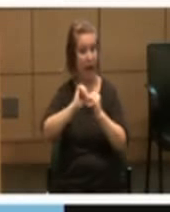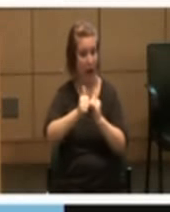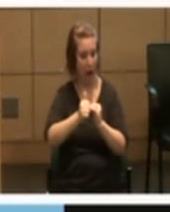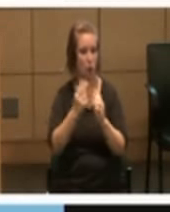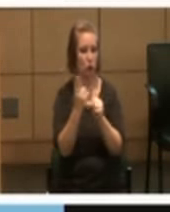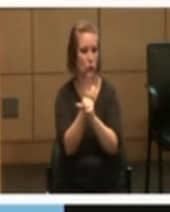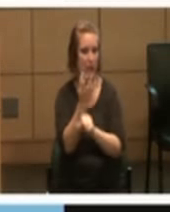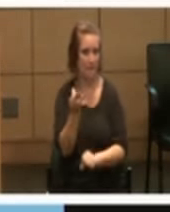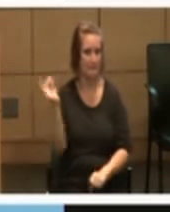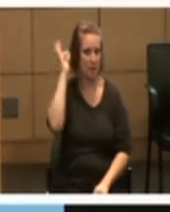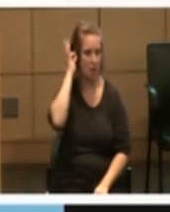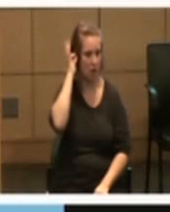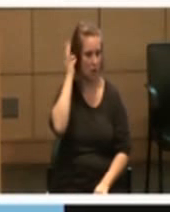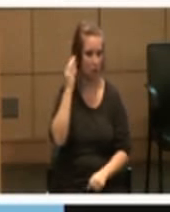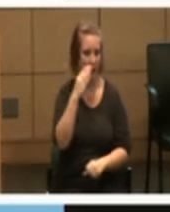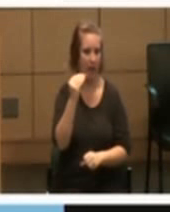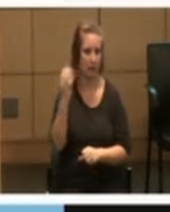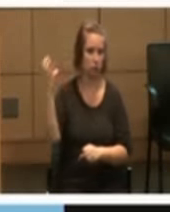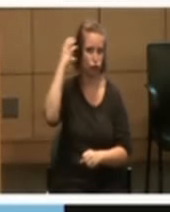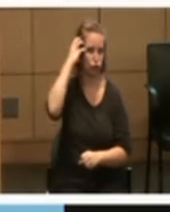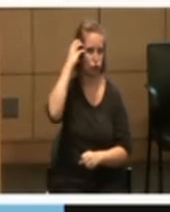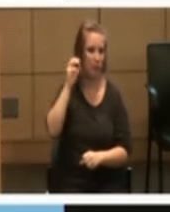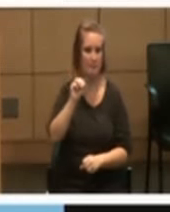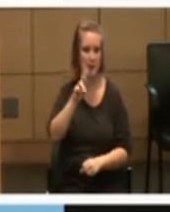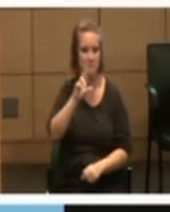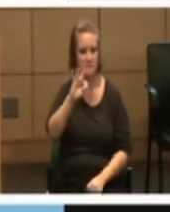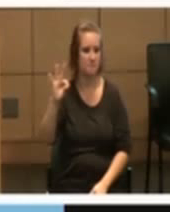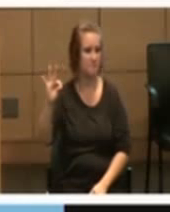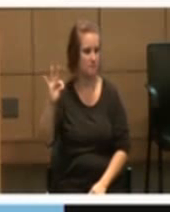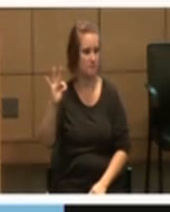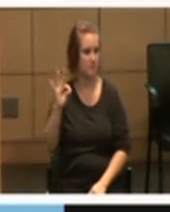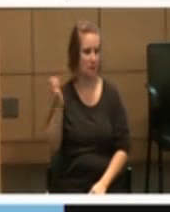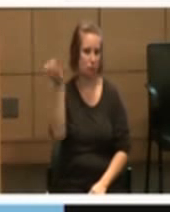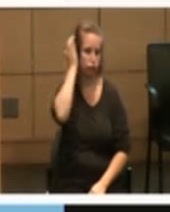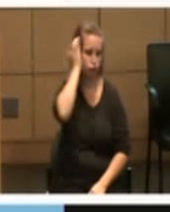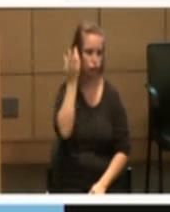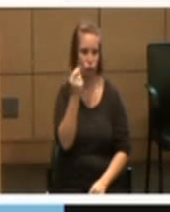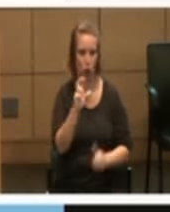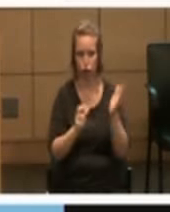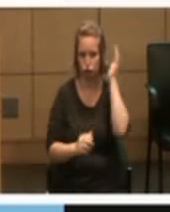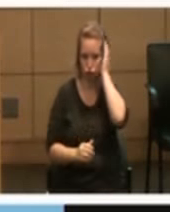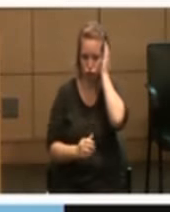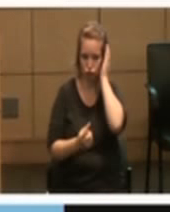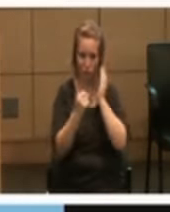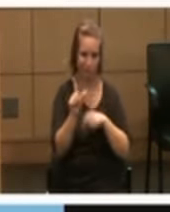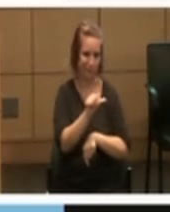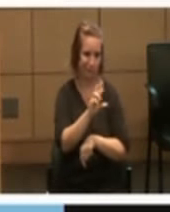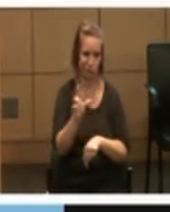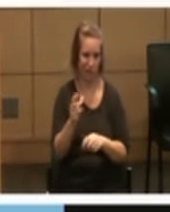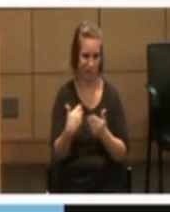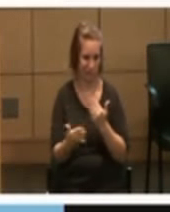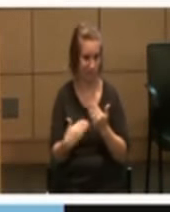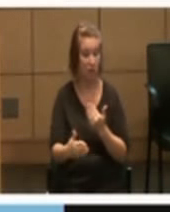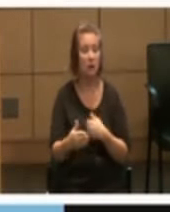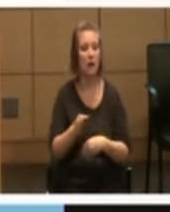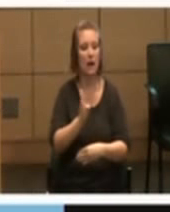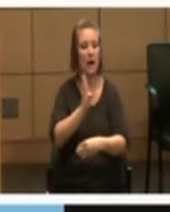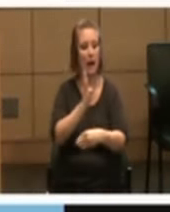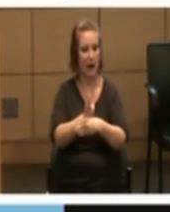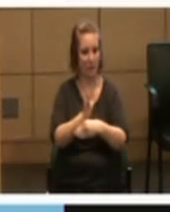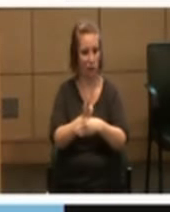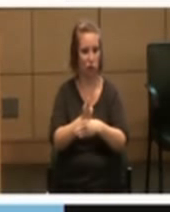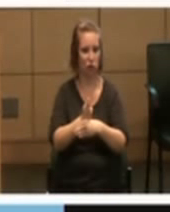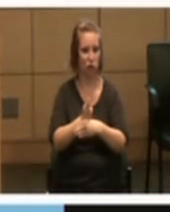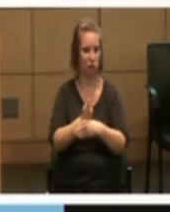earplug and an earmuff over one of the ears. And it provided an average hearing loss,